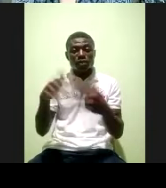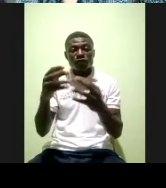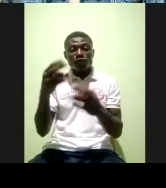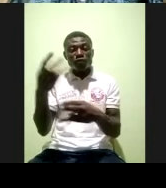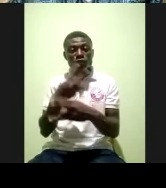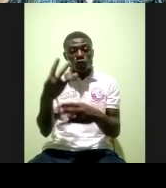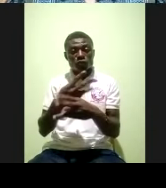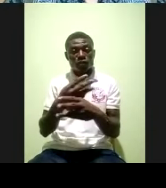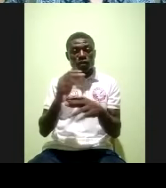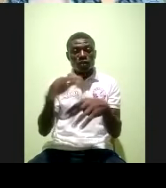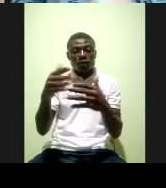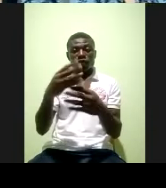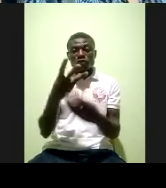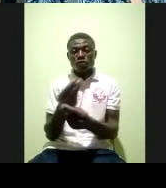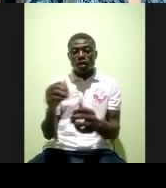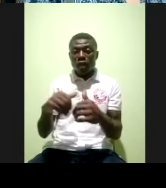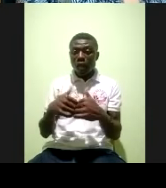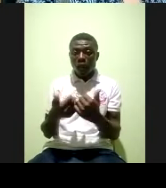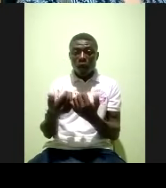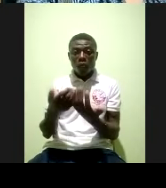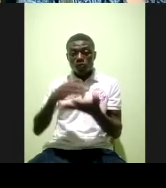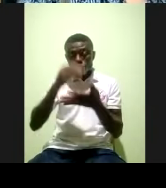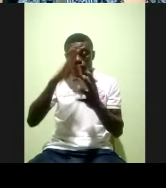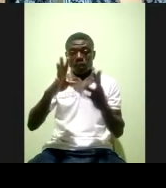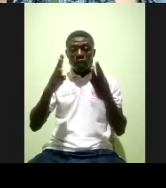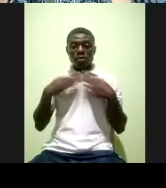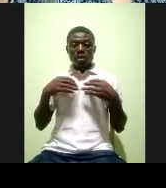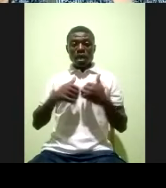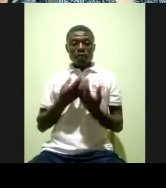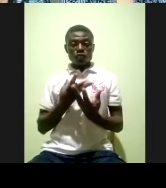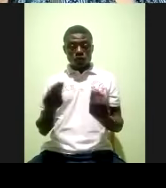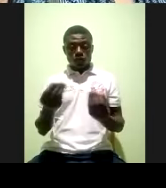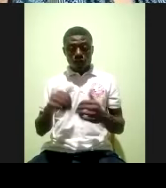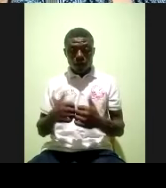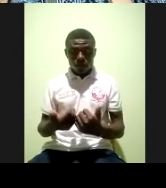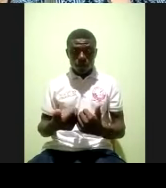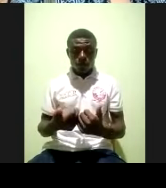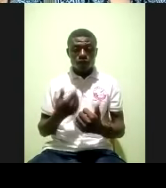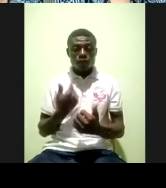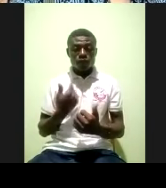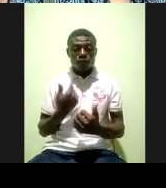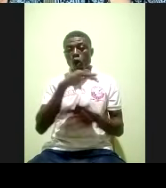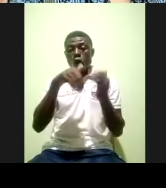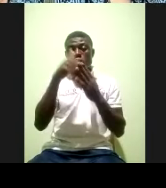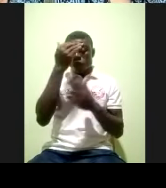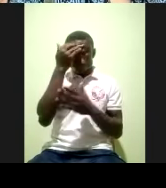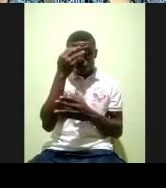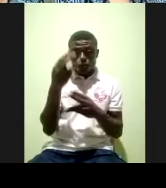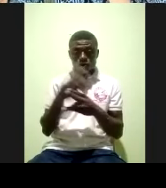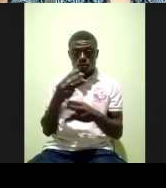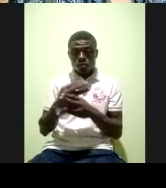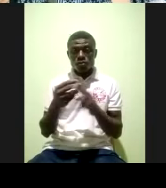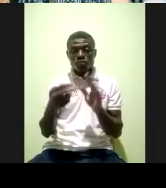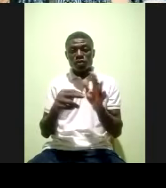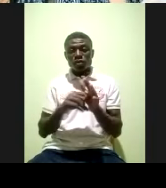math, how do they receive that? How do they perceive it? We all know that in math, the operation sign